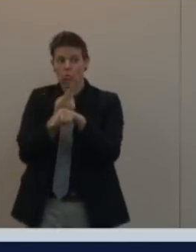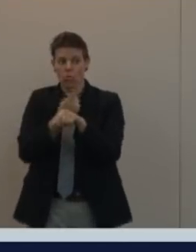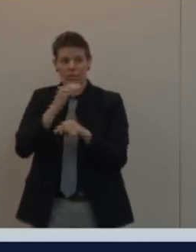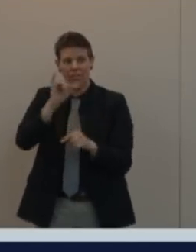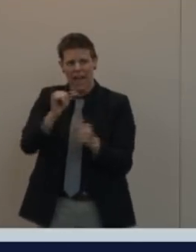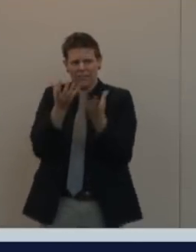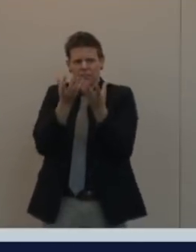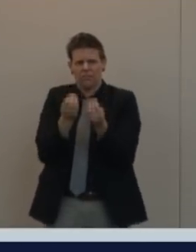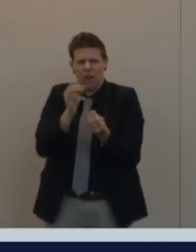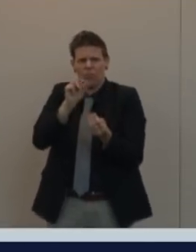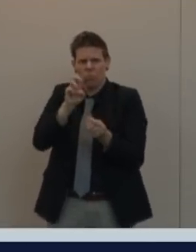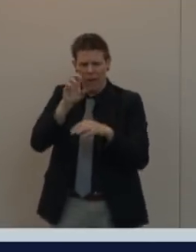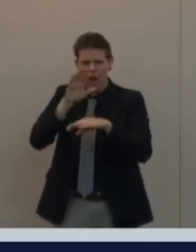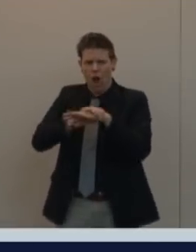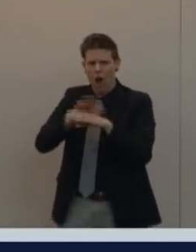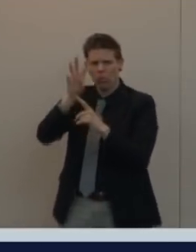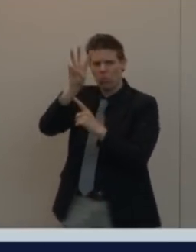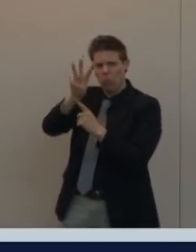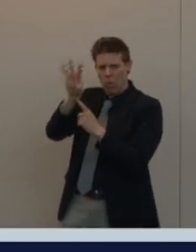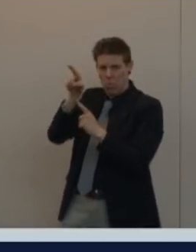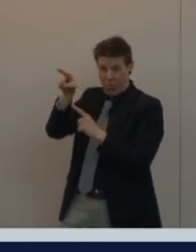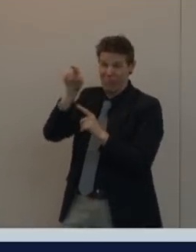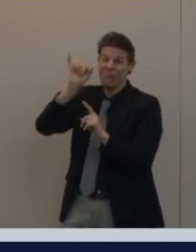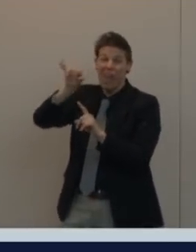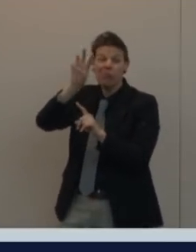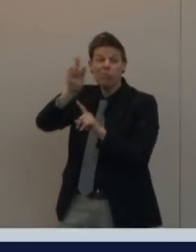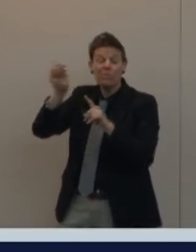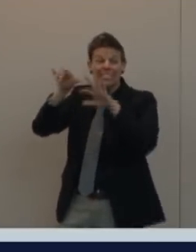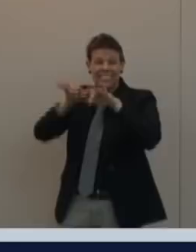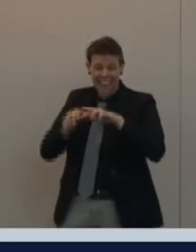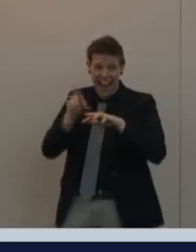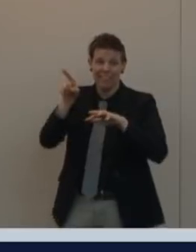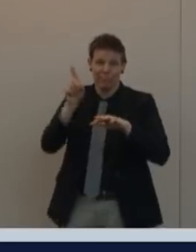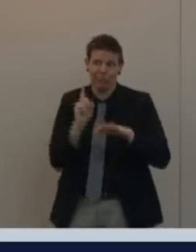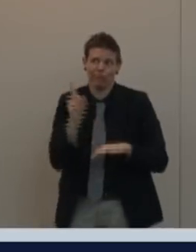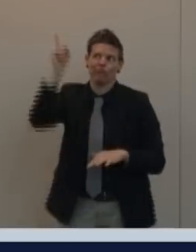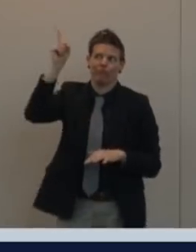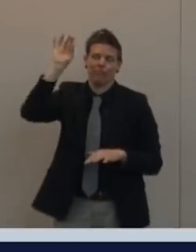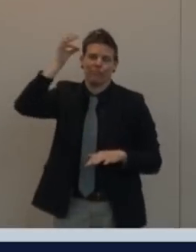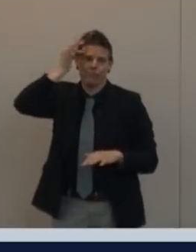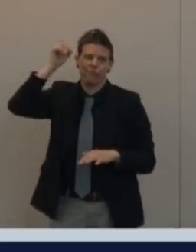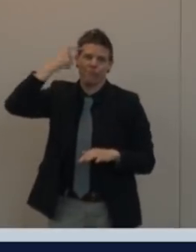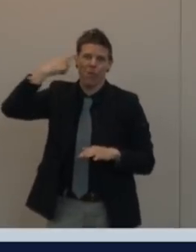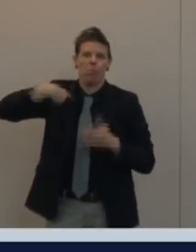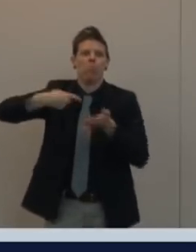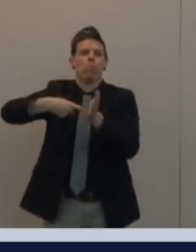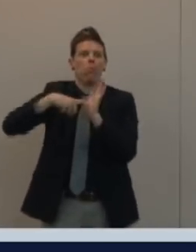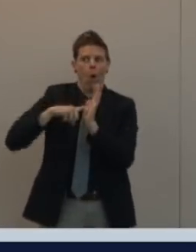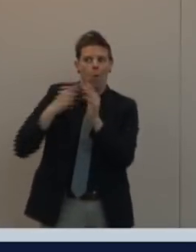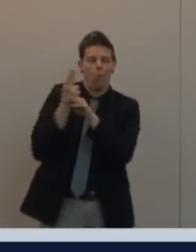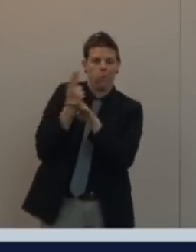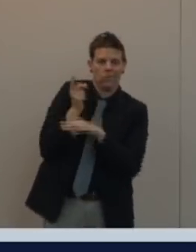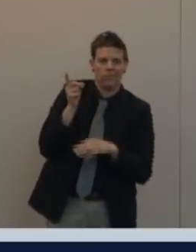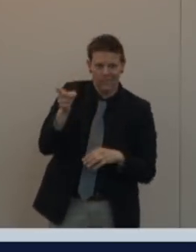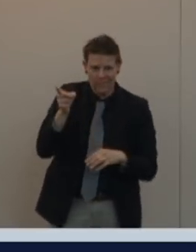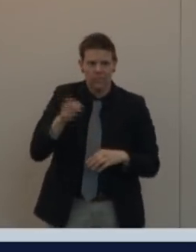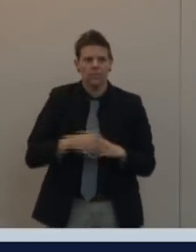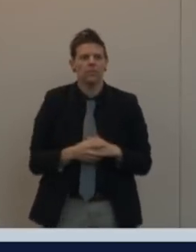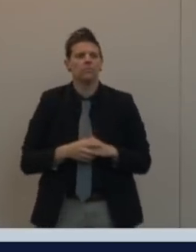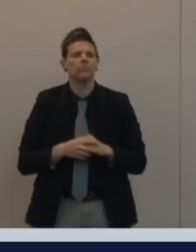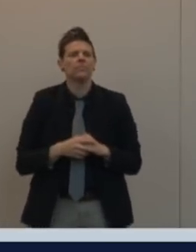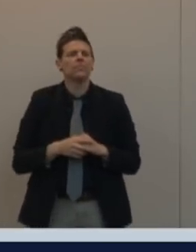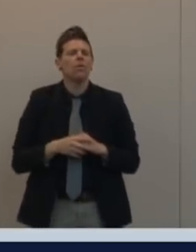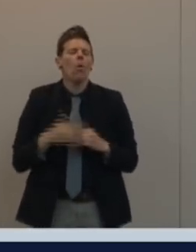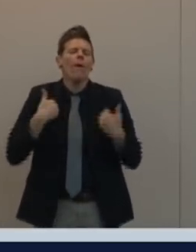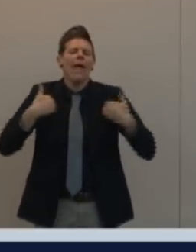that were required by the federal government that in more cases than not were intended to screen people out of